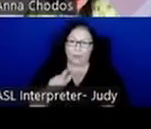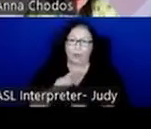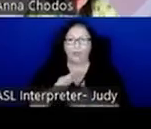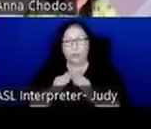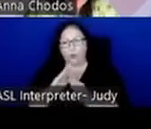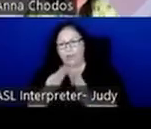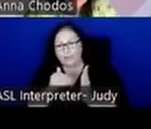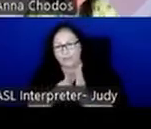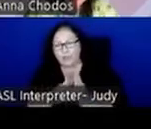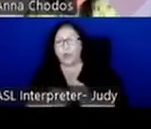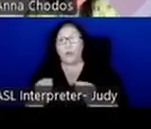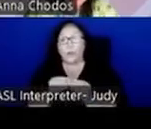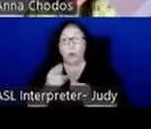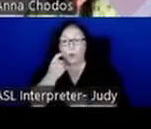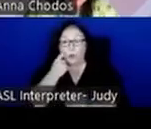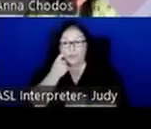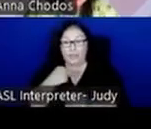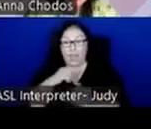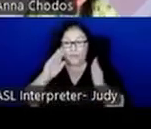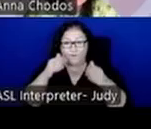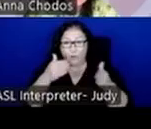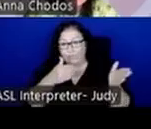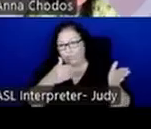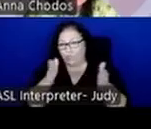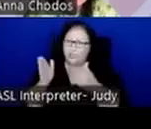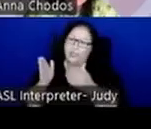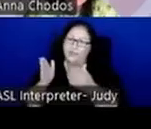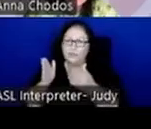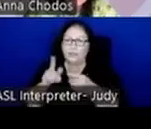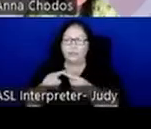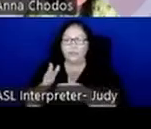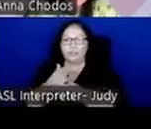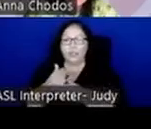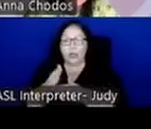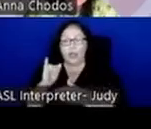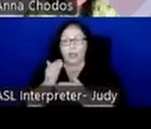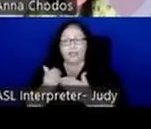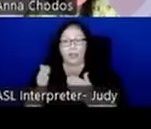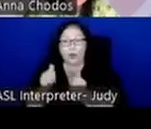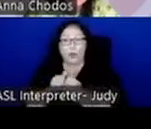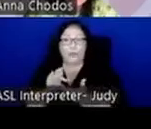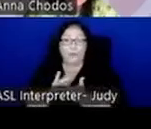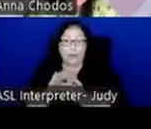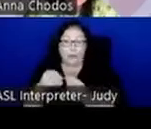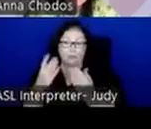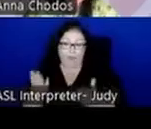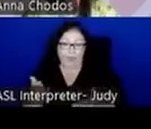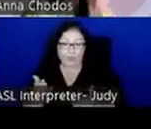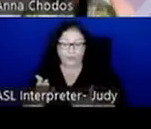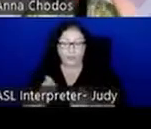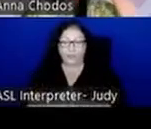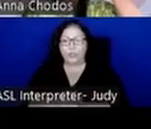our focus has shifted to sharing these materials with medical providers. And this really happened through